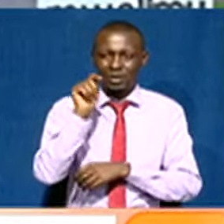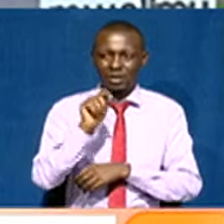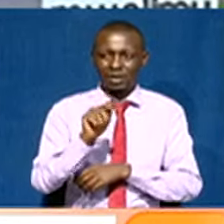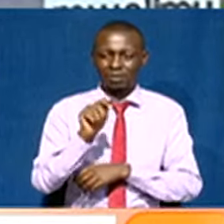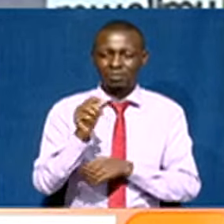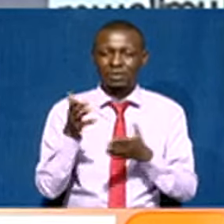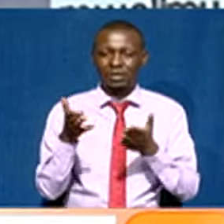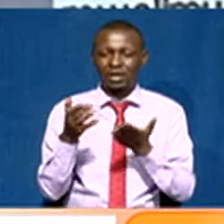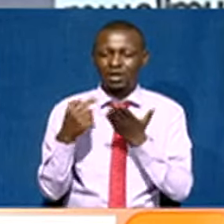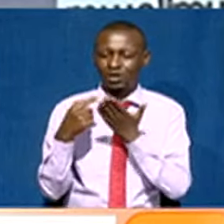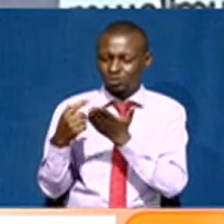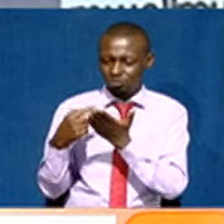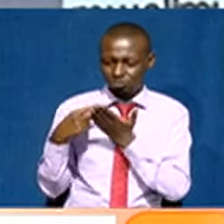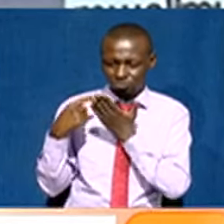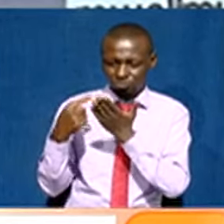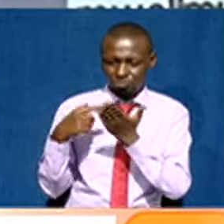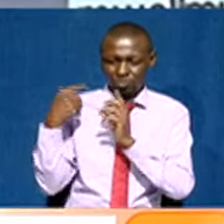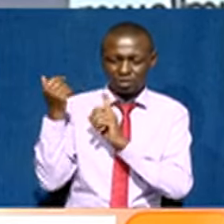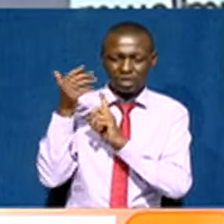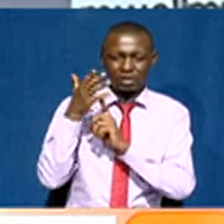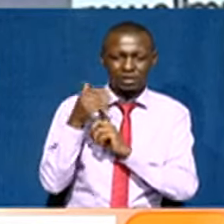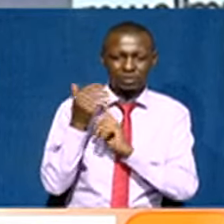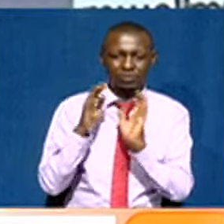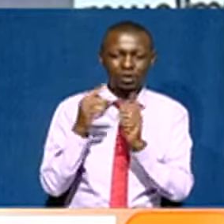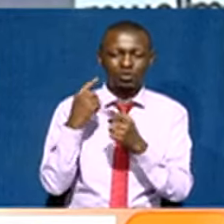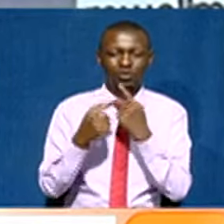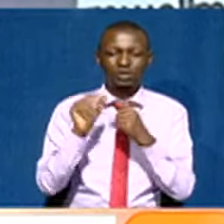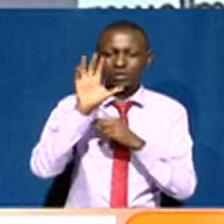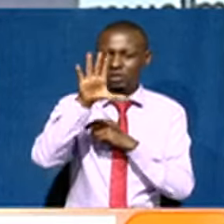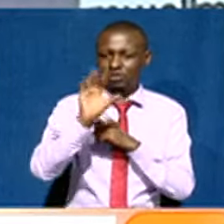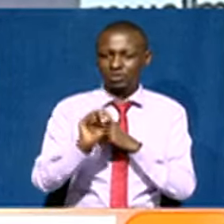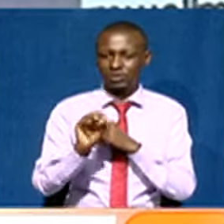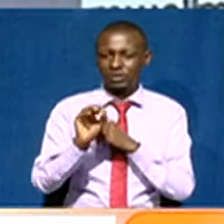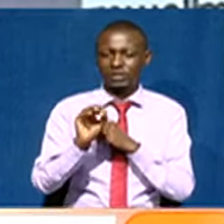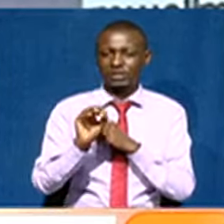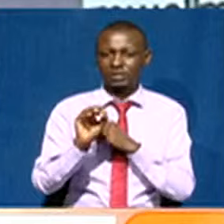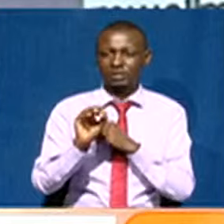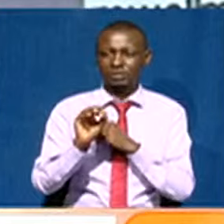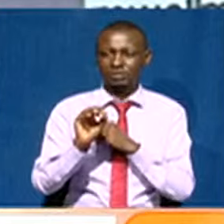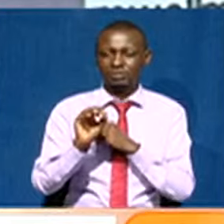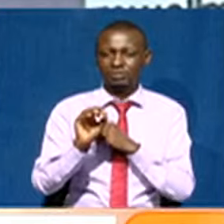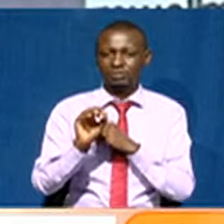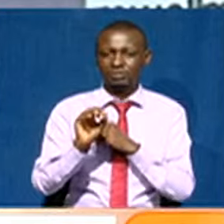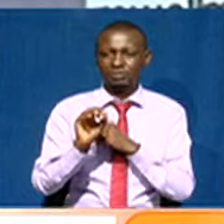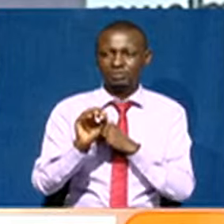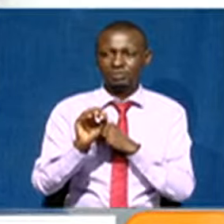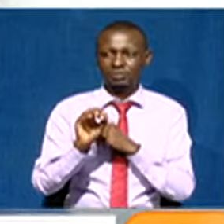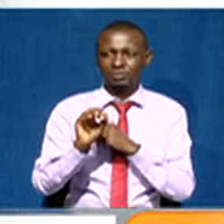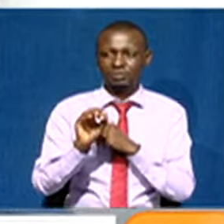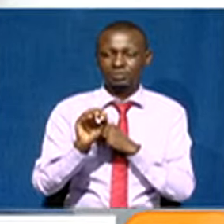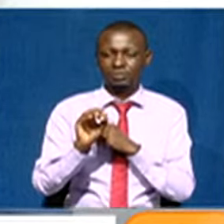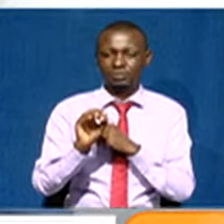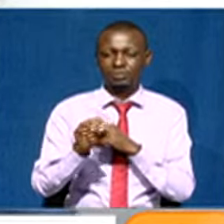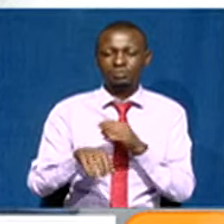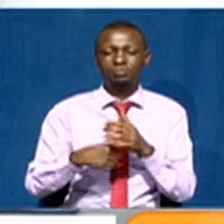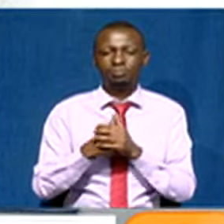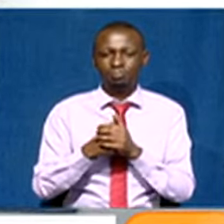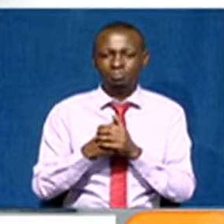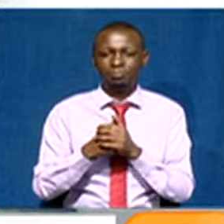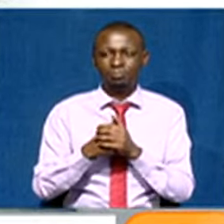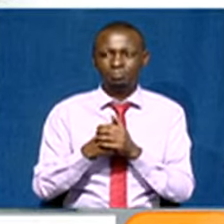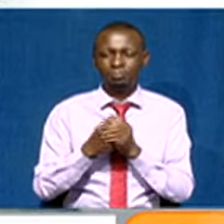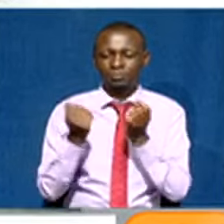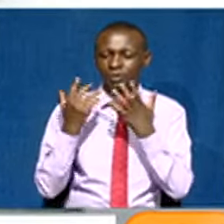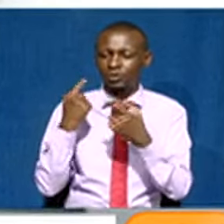that Mwalimu National Sacco is hitting. 50 years, that's, you know, half a decade. Golden Jubilee. Talk to us about